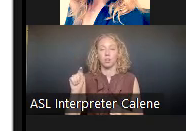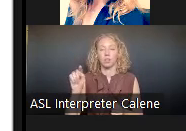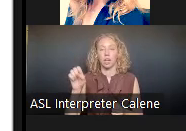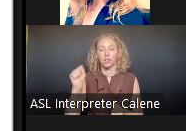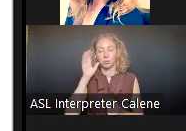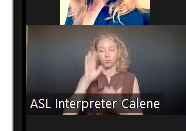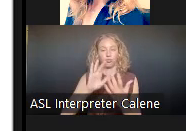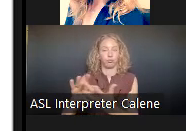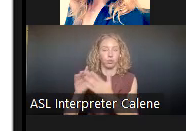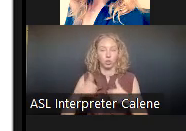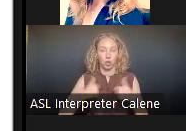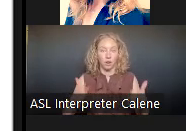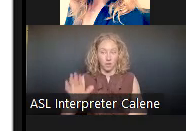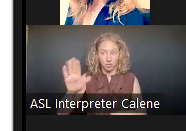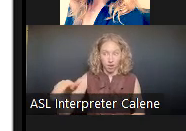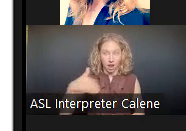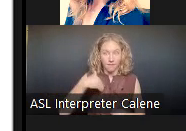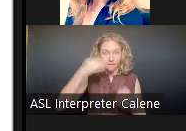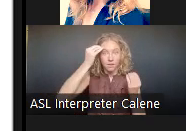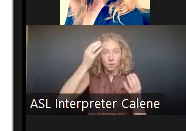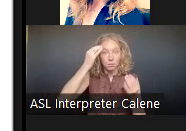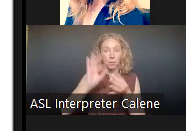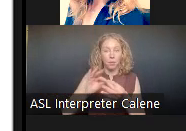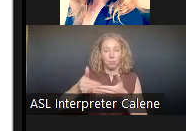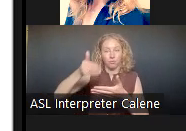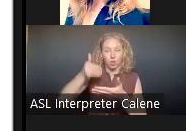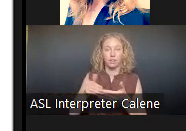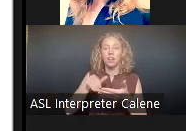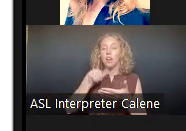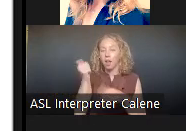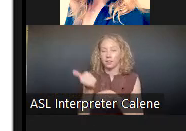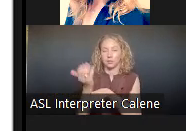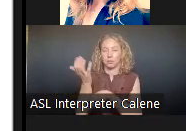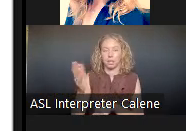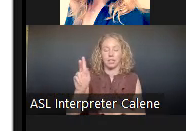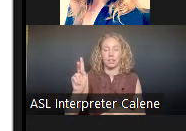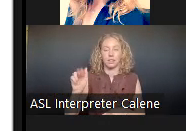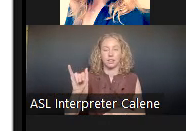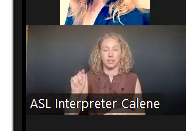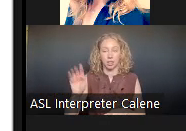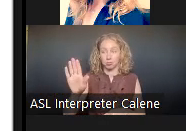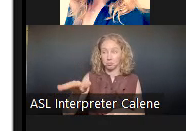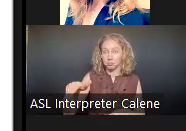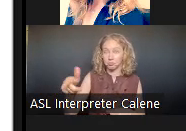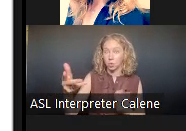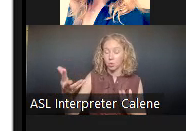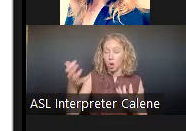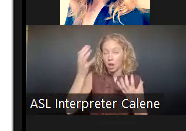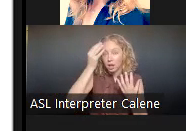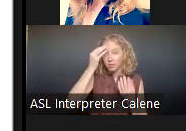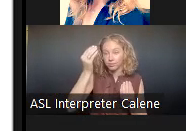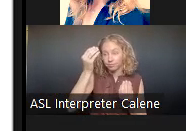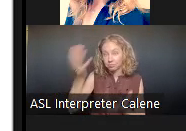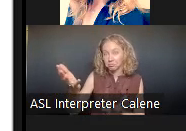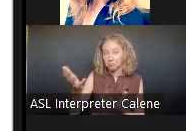to let them know that there is information about their previously unsubmitted kit and to see if they would like to receive that